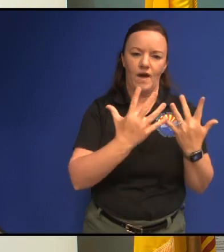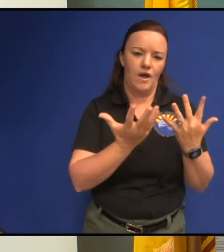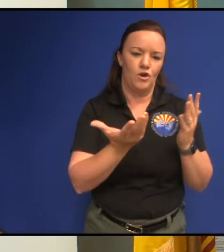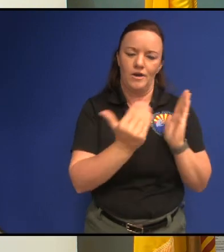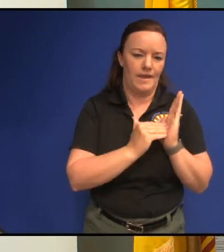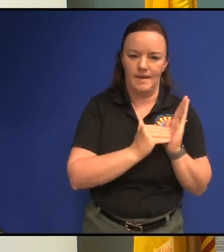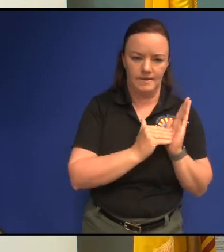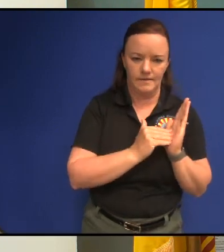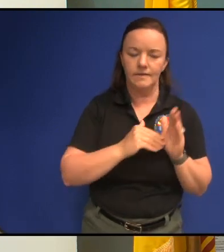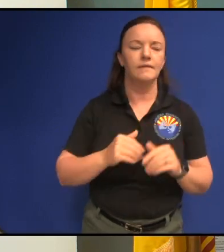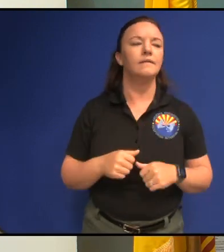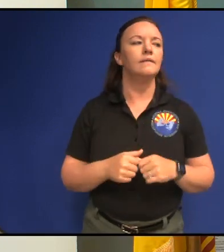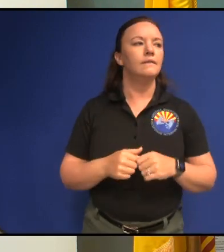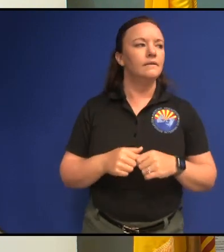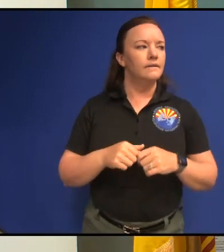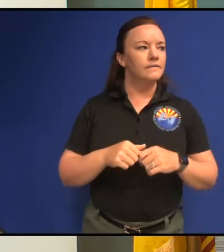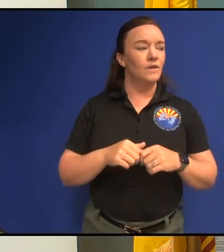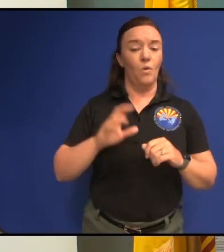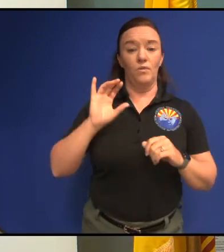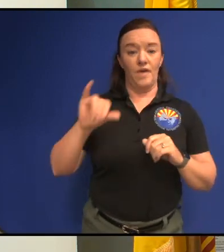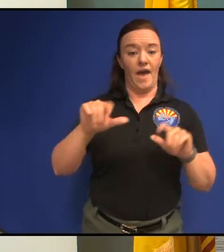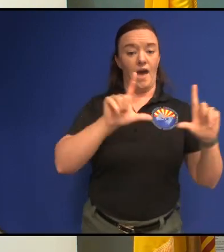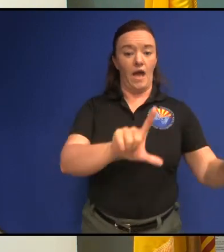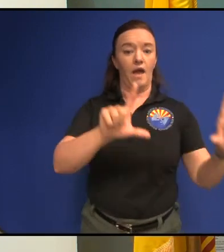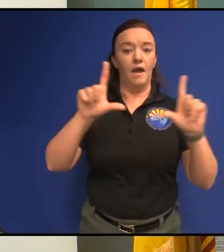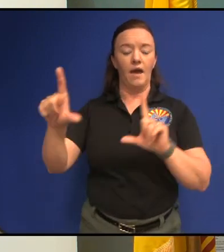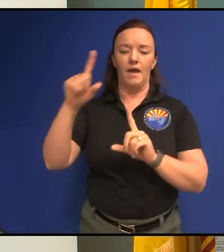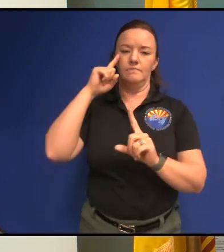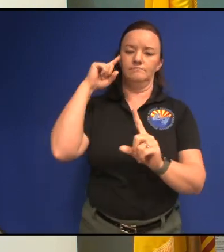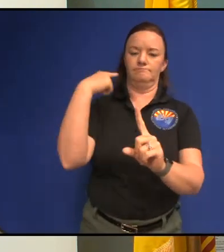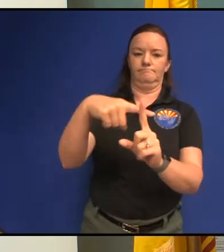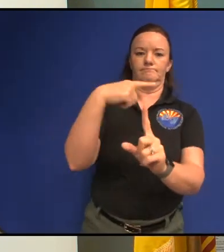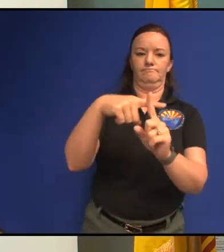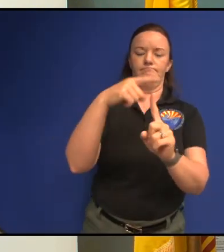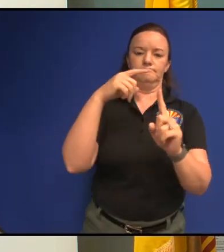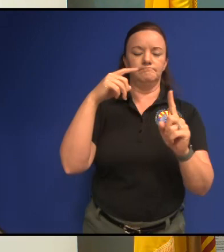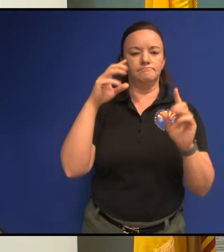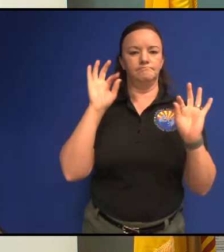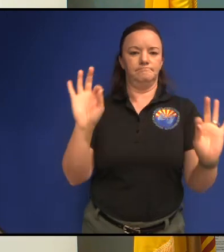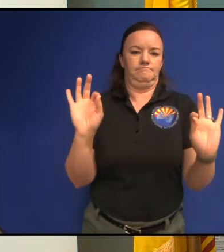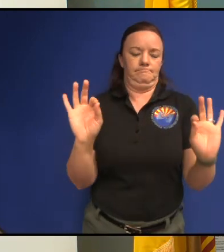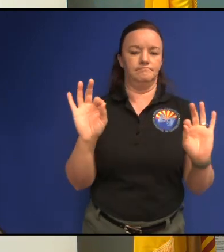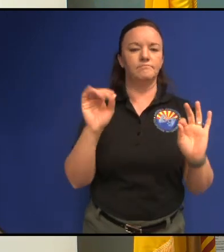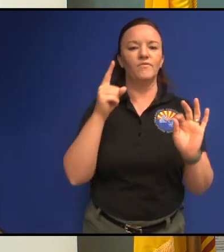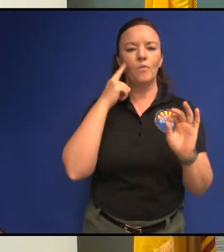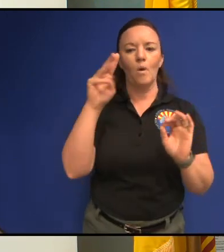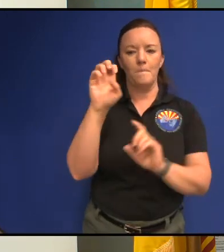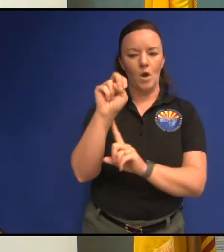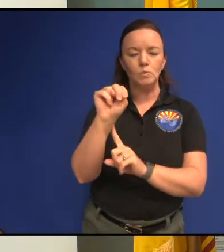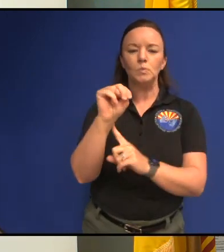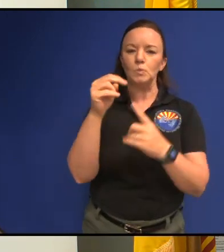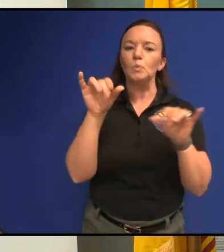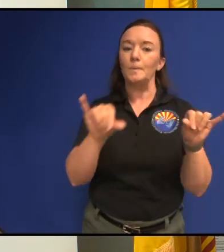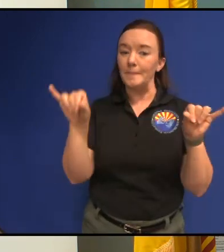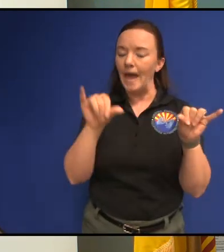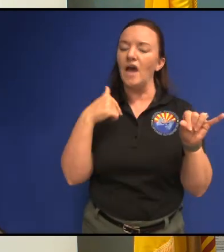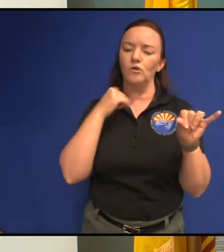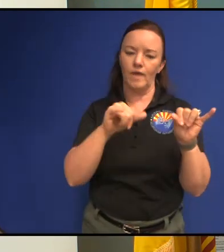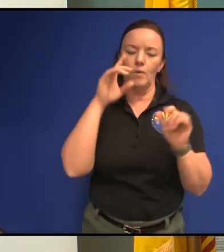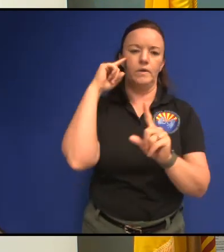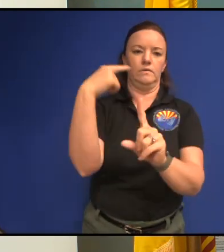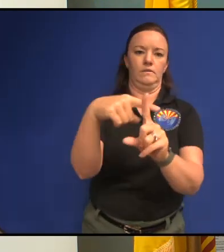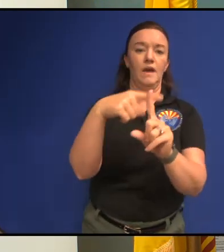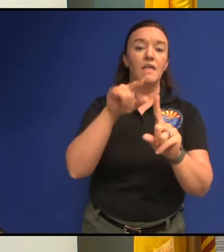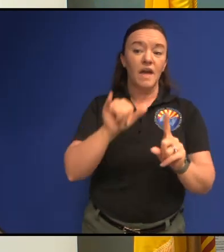conditions. So this is positive going forward. This is what we like to see from a monsoon pattern. This is even, I would say, a very